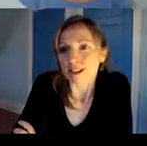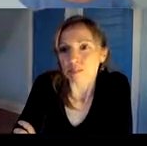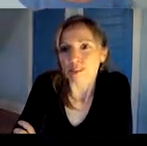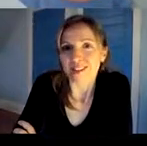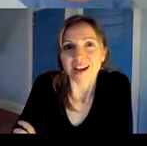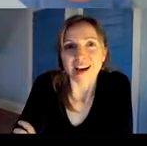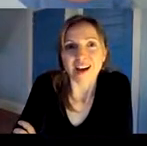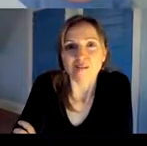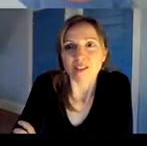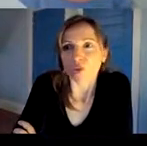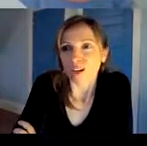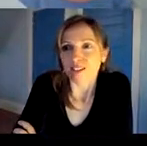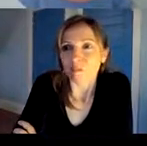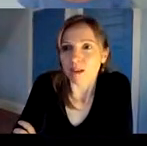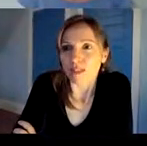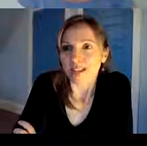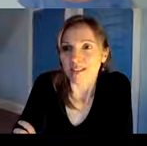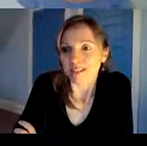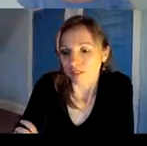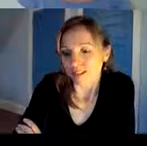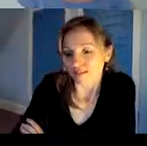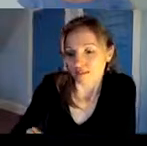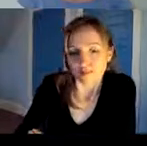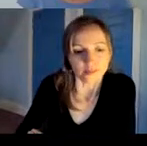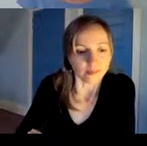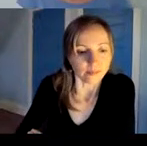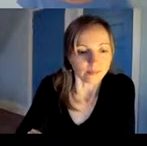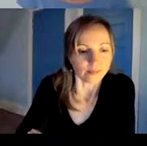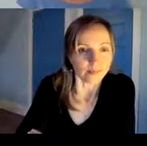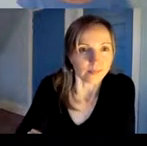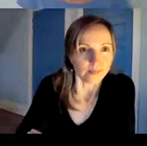some examples of the traits that make plants invasive.